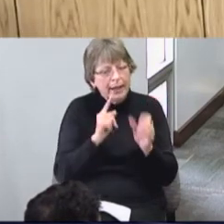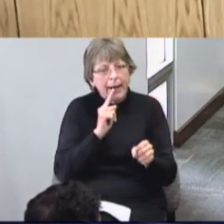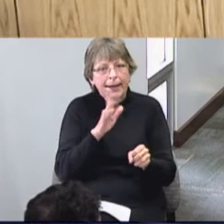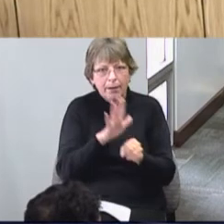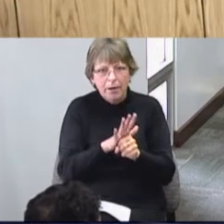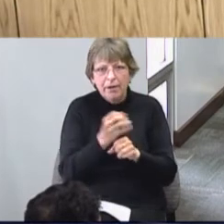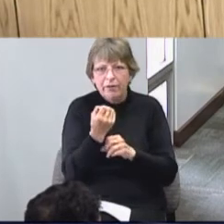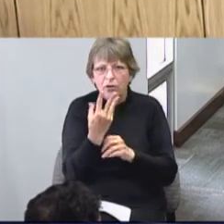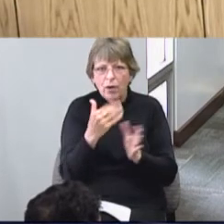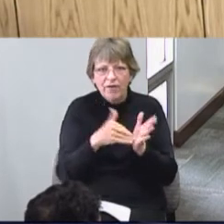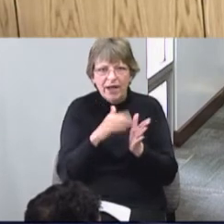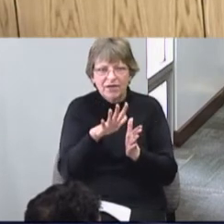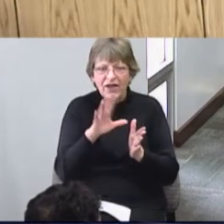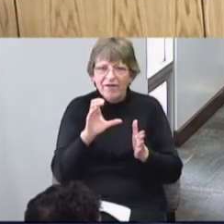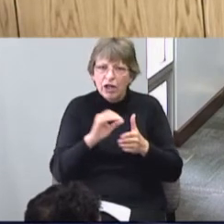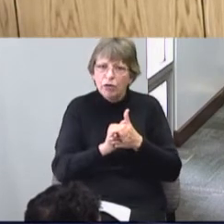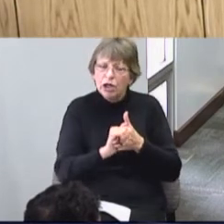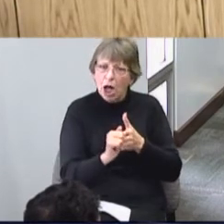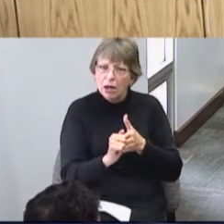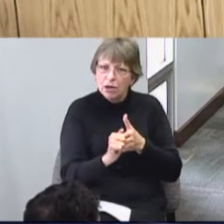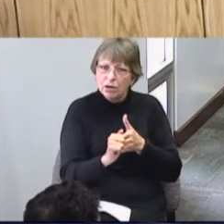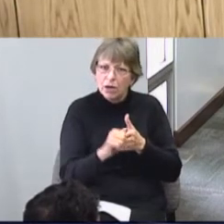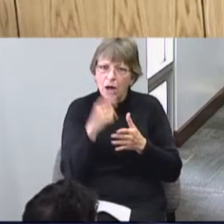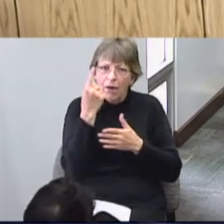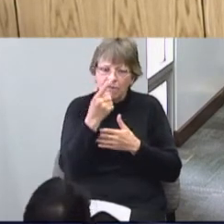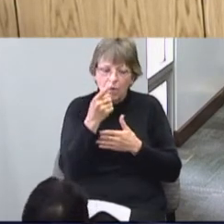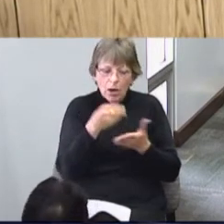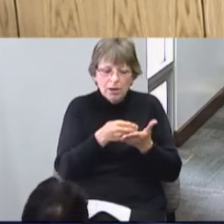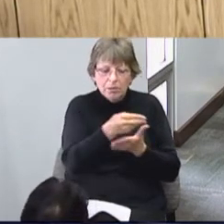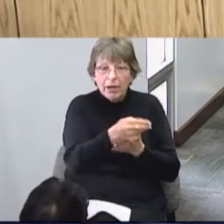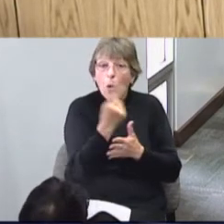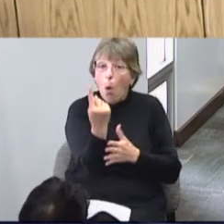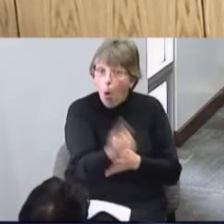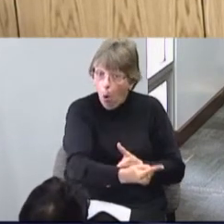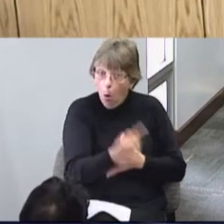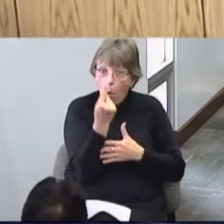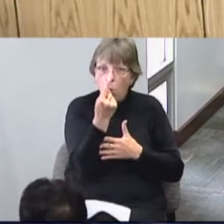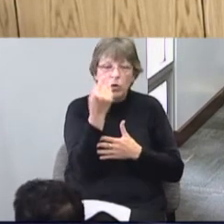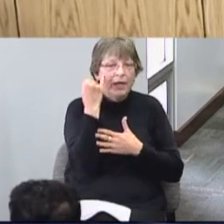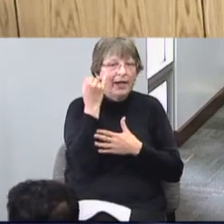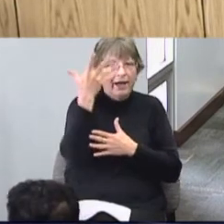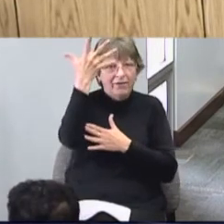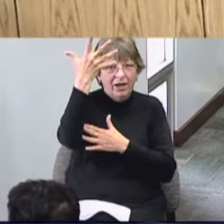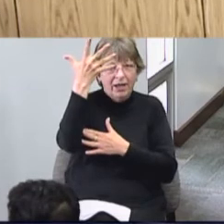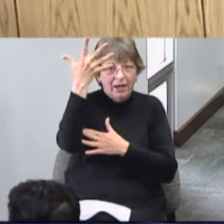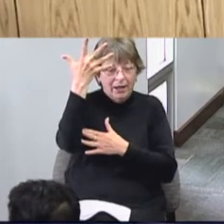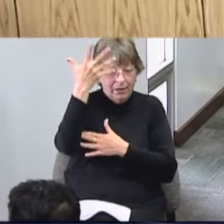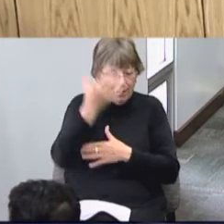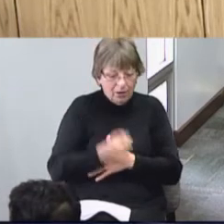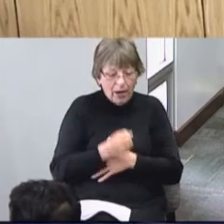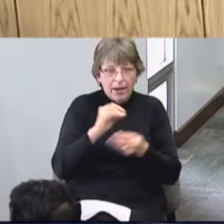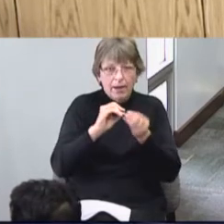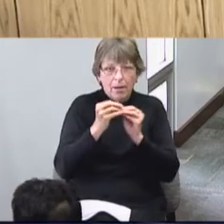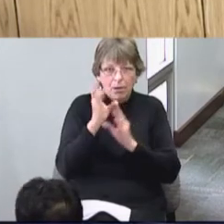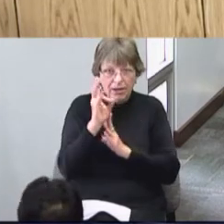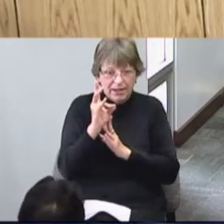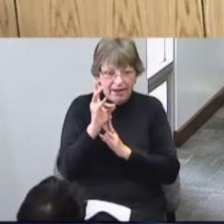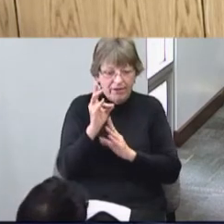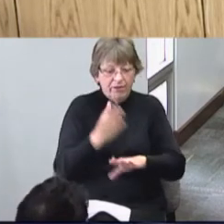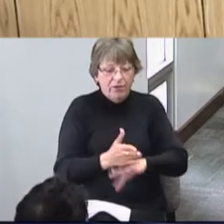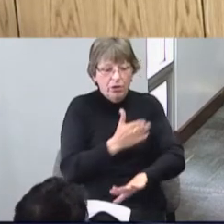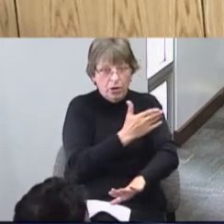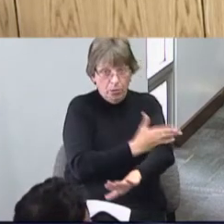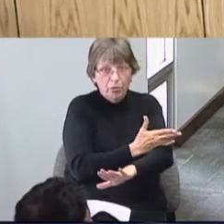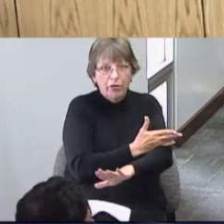of $12,500 for disbursement only if the Tiger 7 grant for improvements to the Southwest Chief